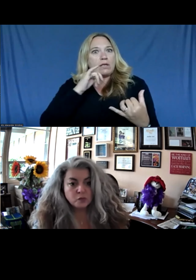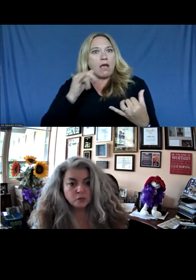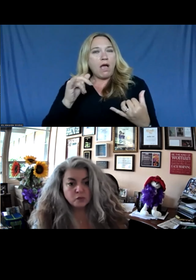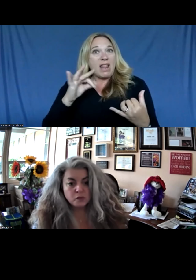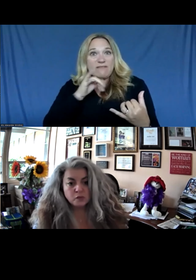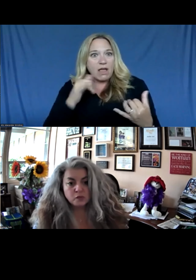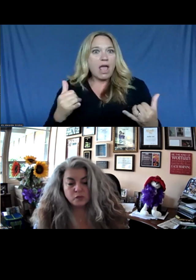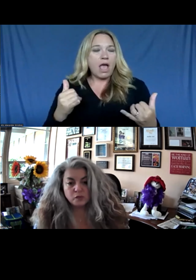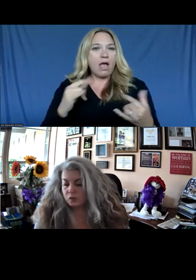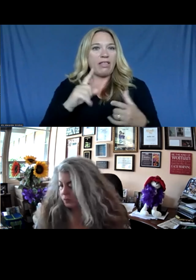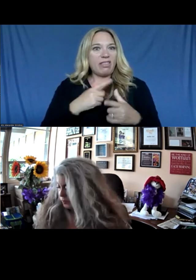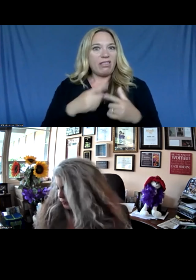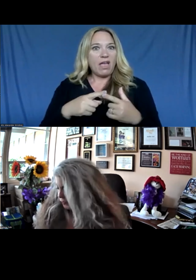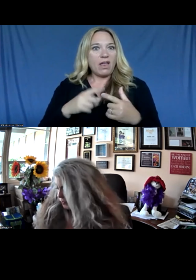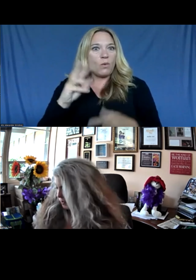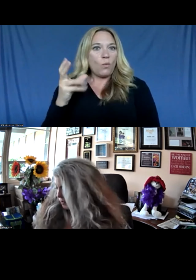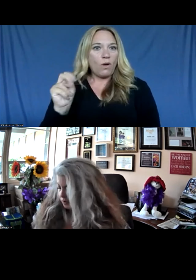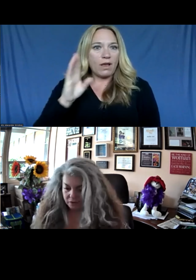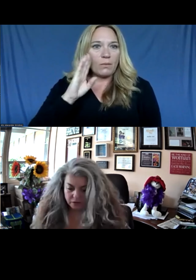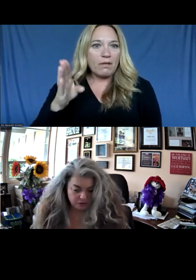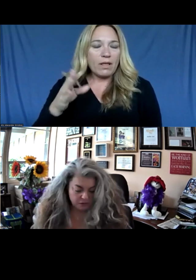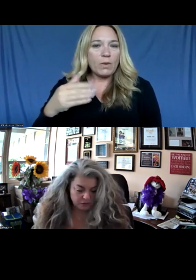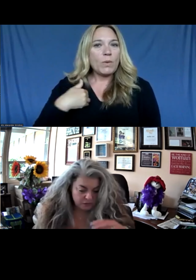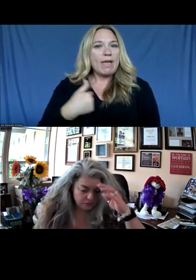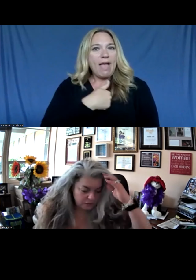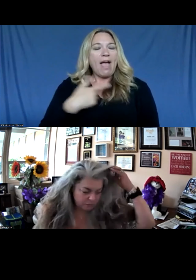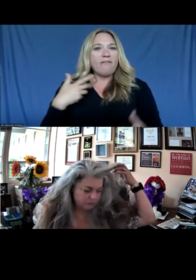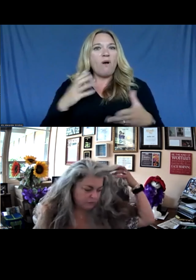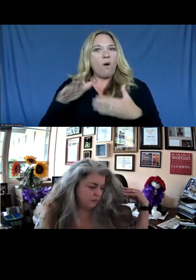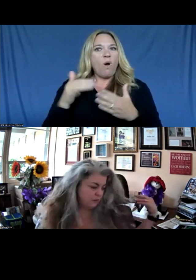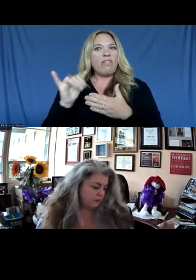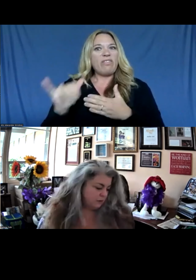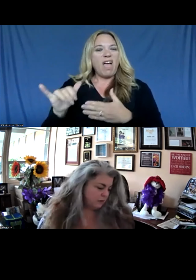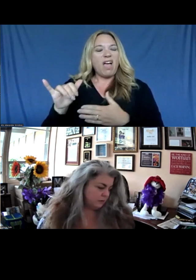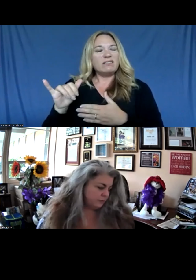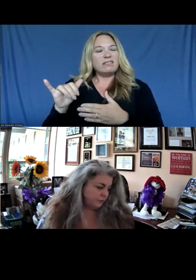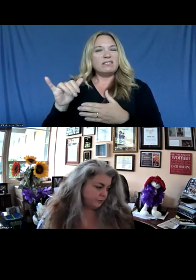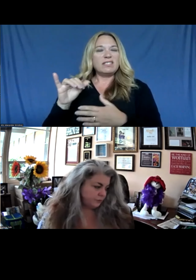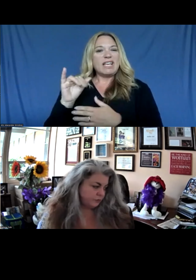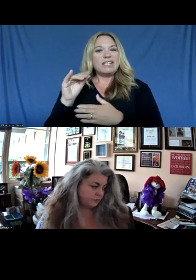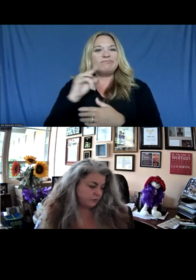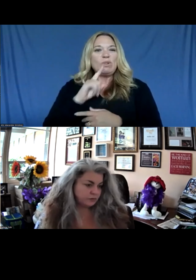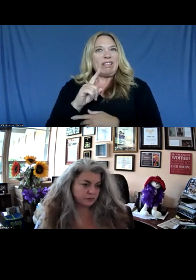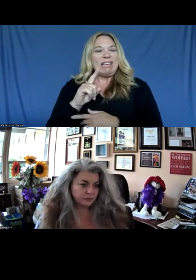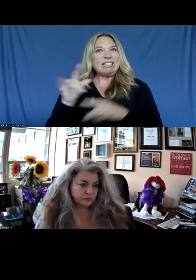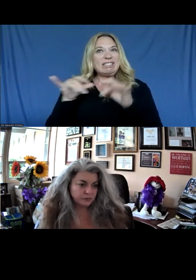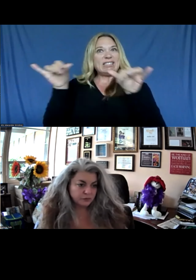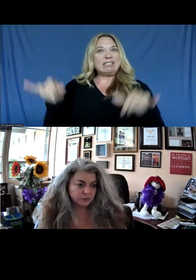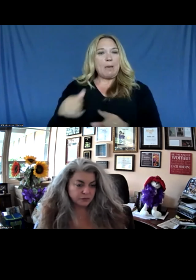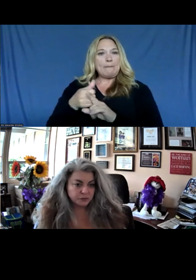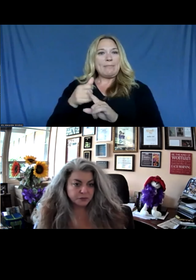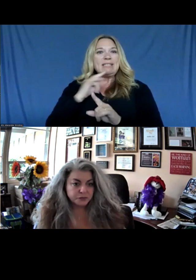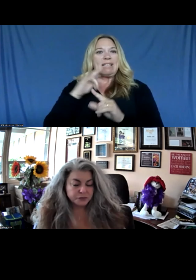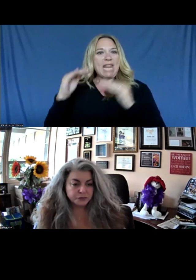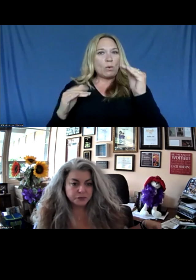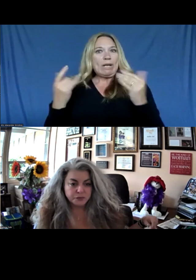have longstanding inequities in our system. And if not now, then when,